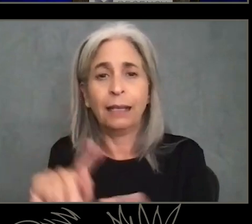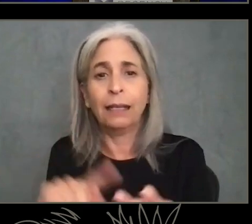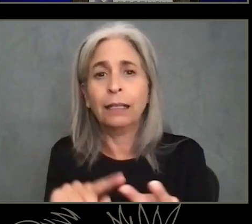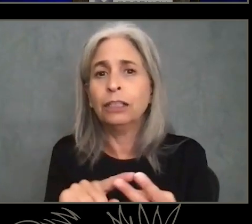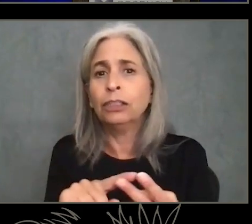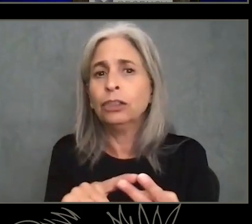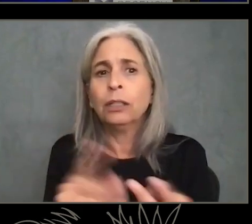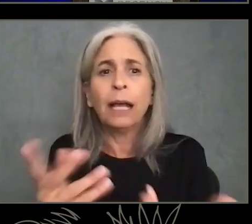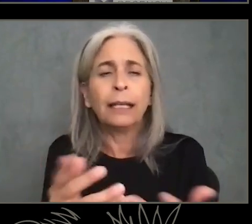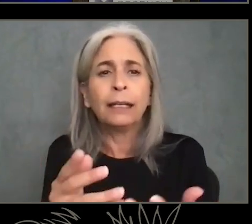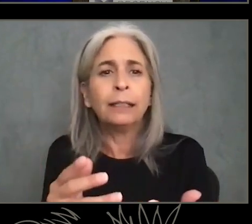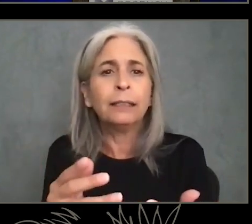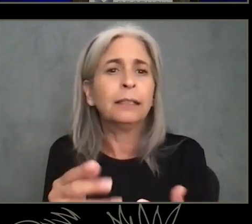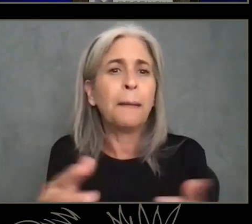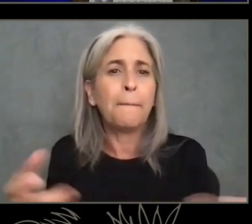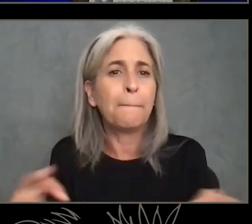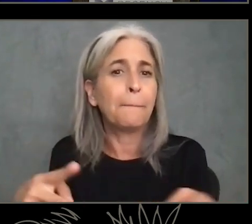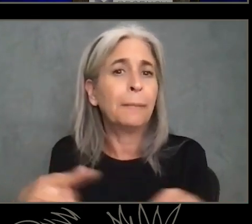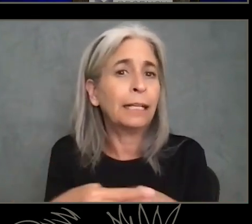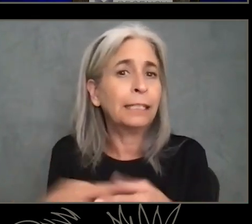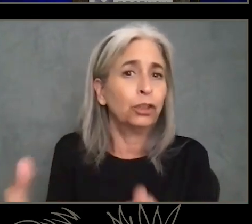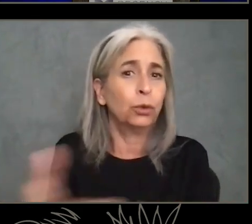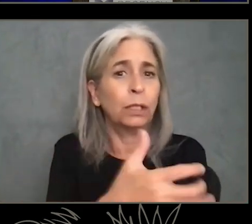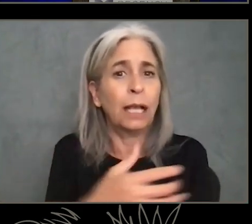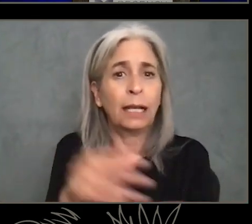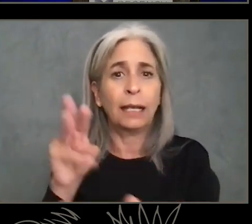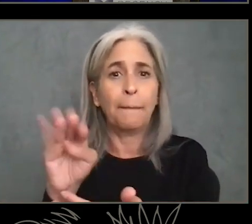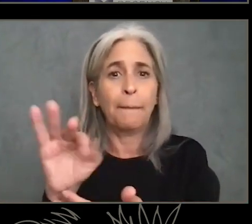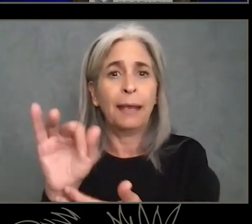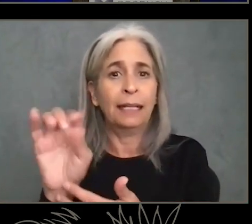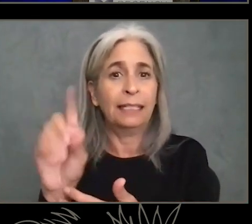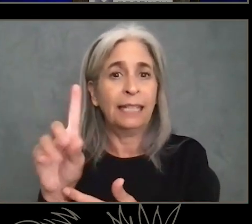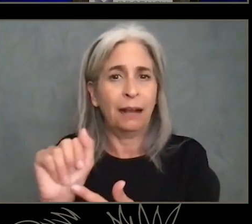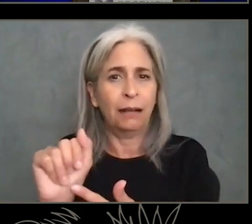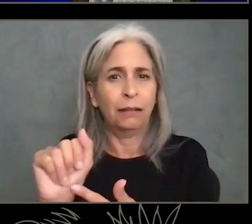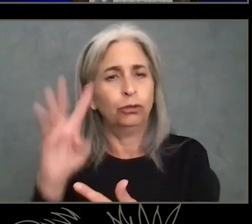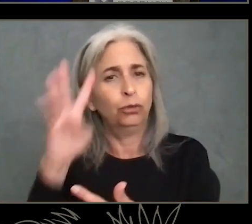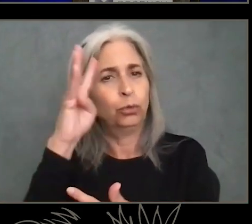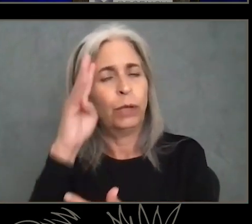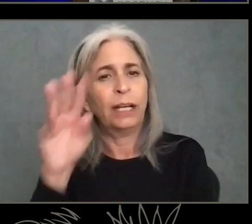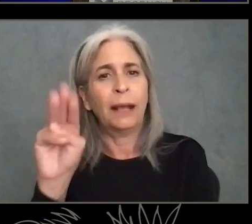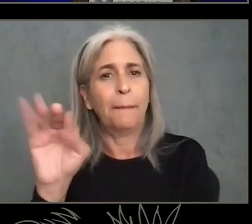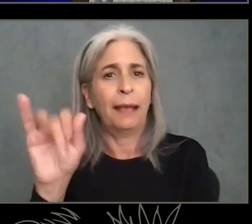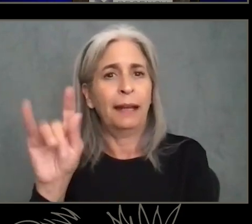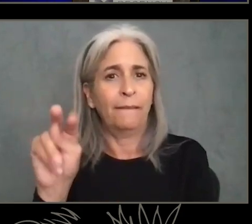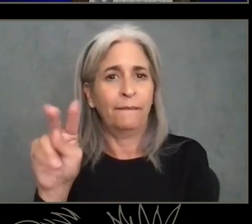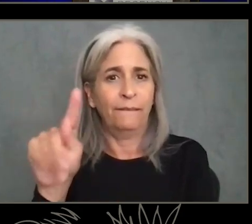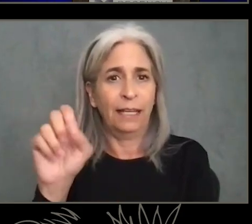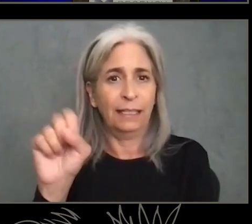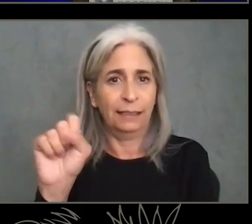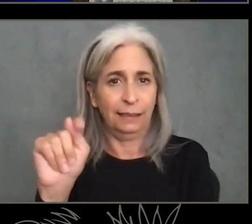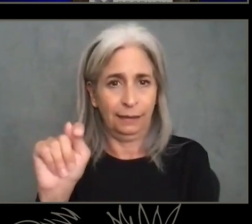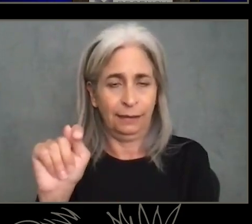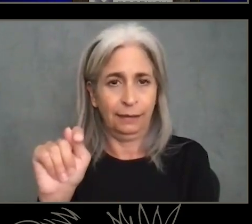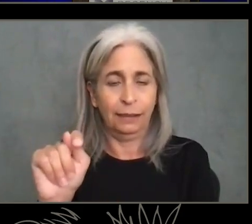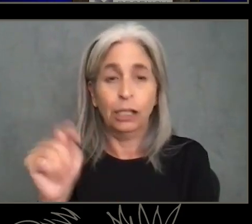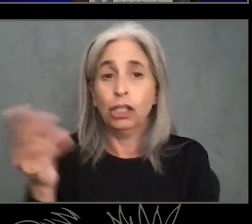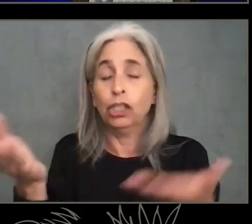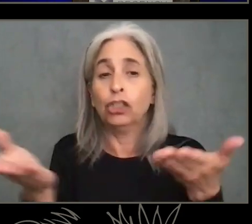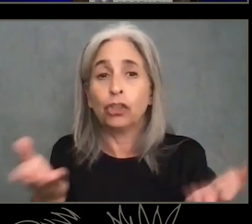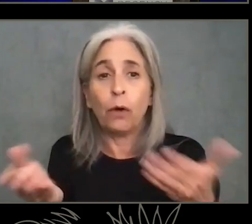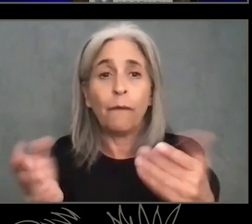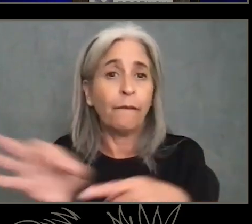use these plugins to collect metadata, to build things like a manifest, so that when you're using things like